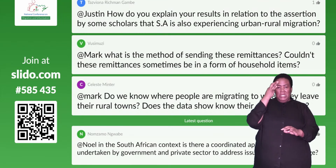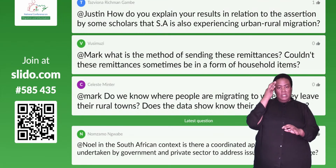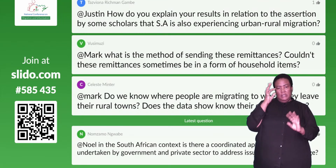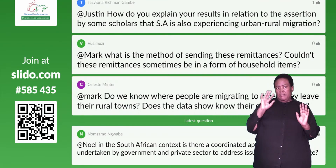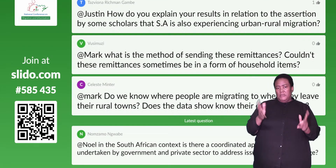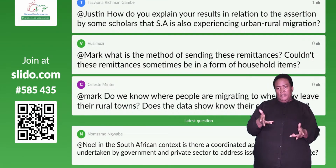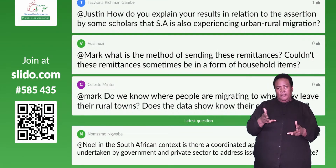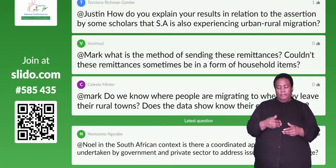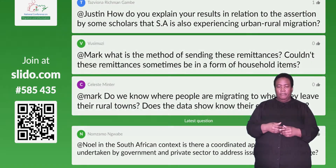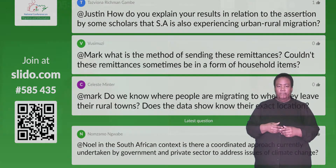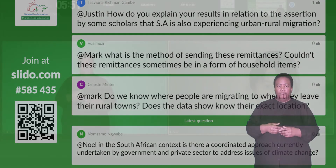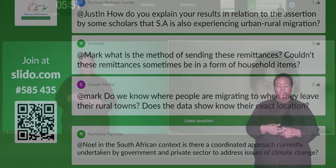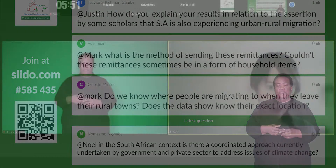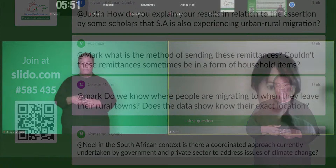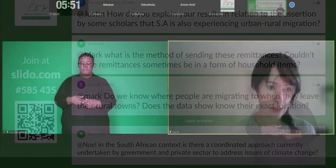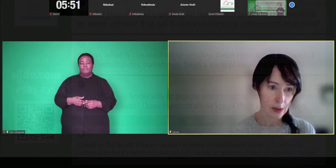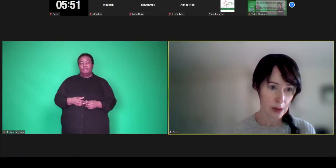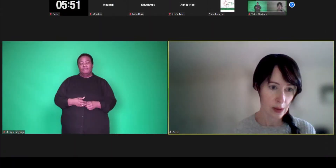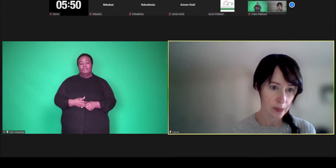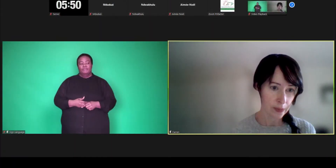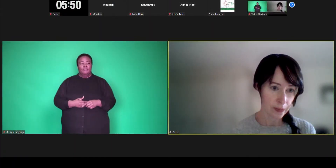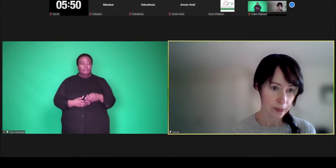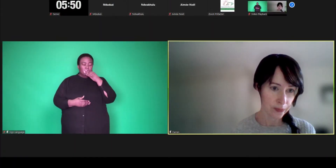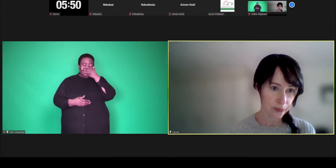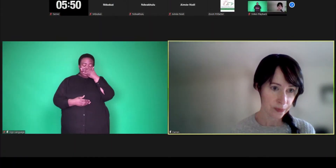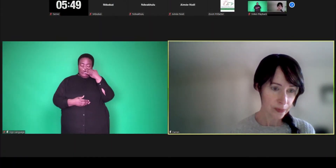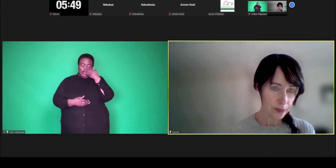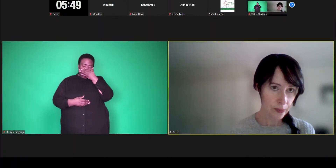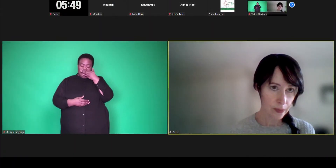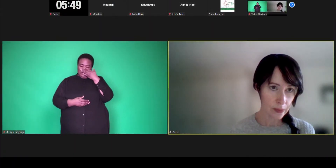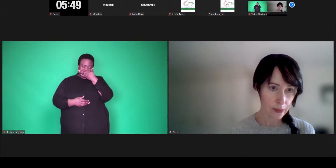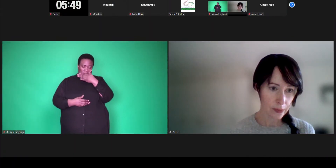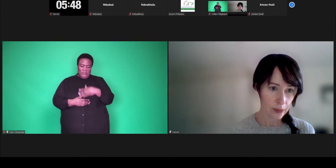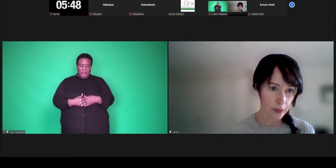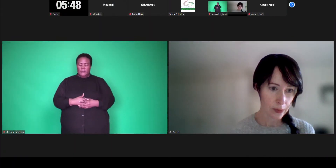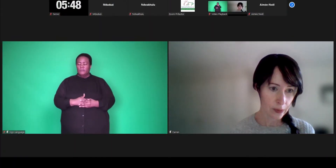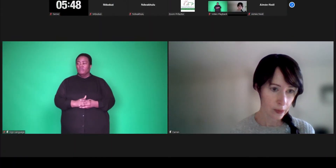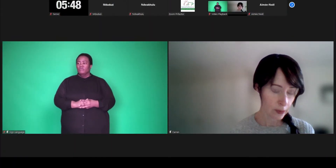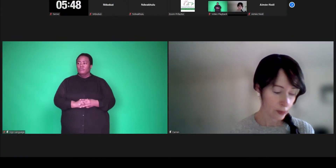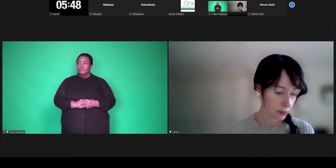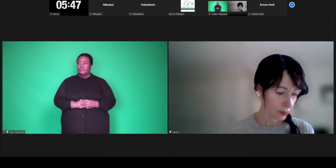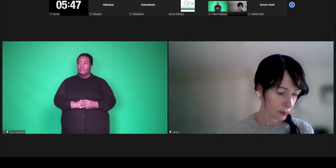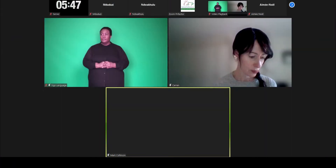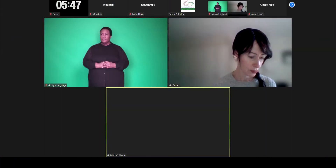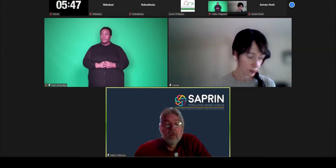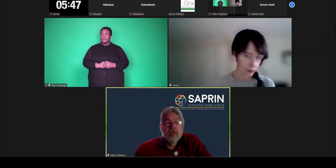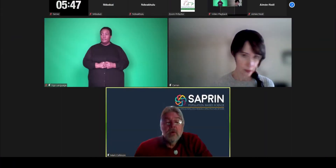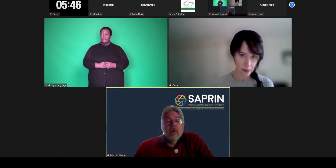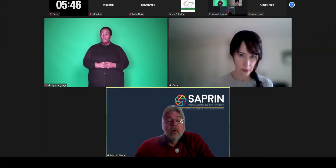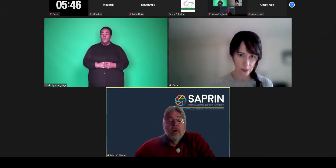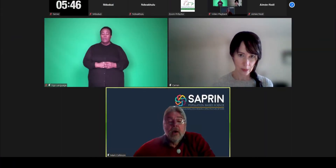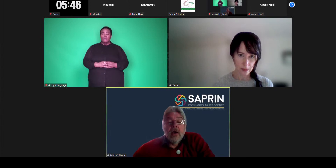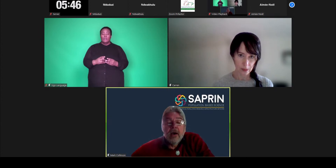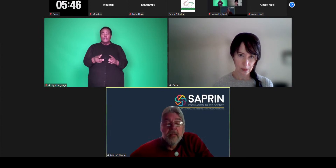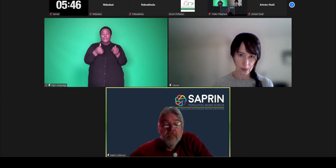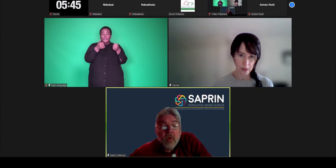then that's over to you, Mark. Thank you. Thank you, Karen. Good questions